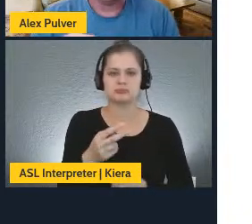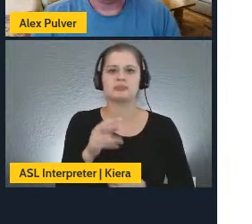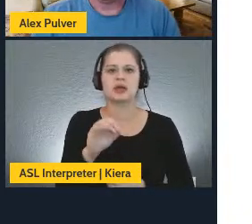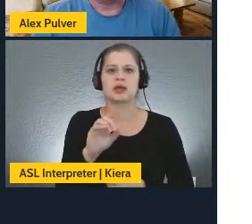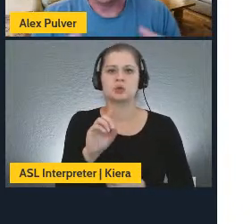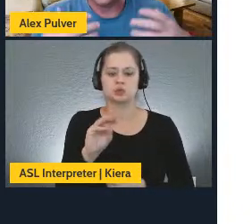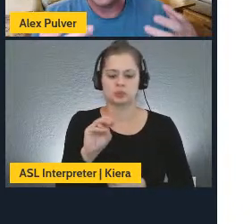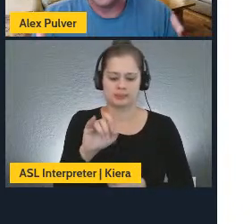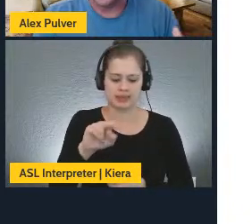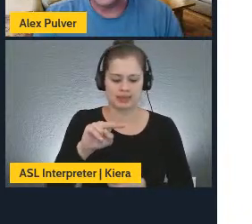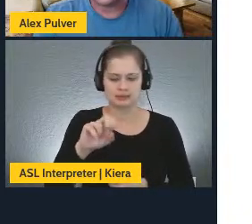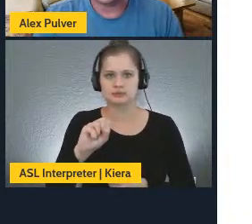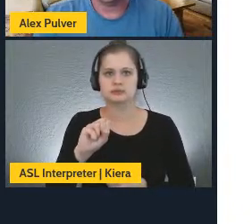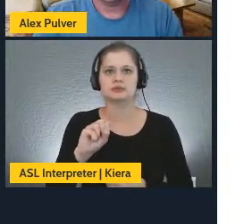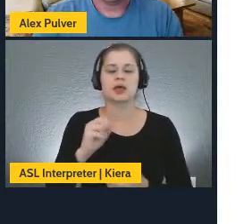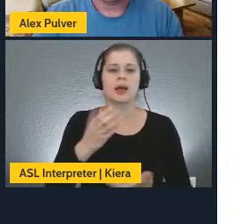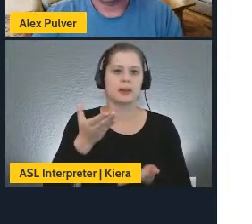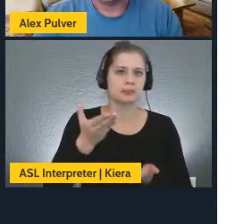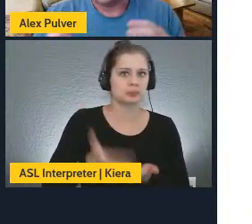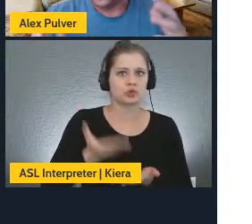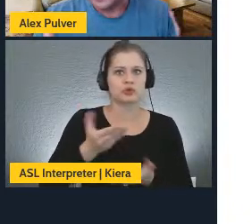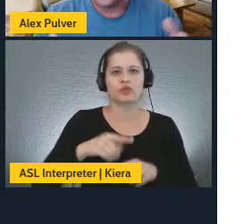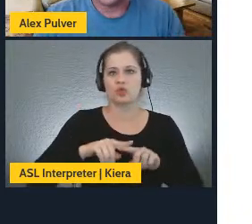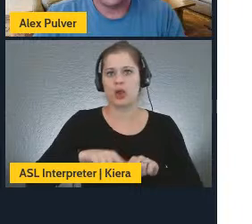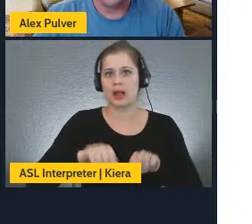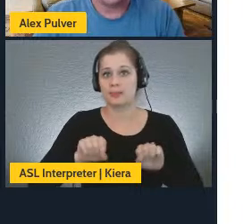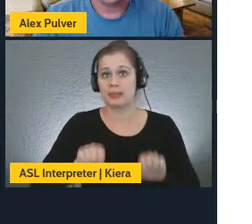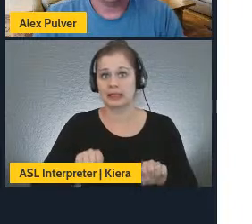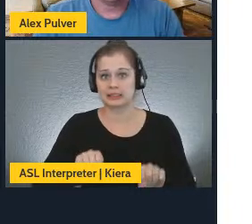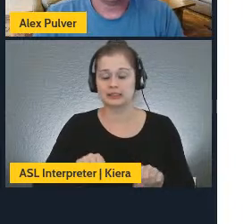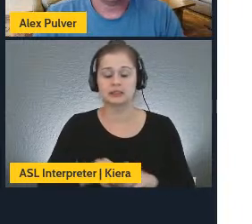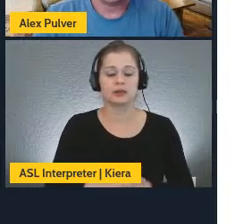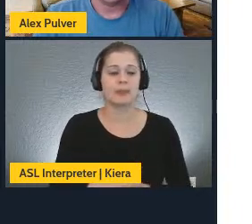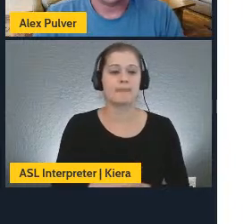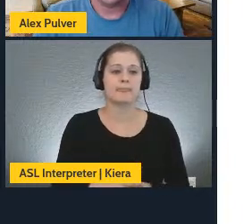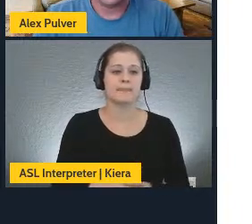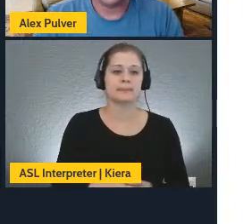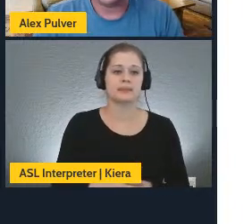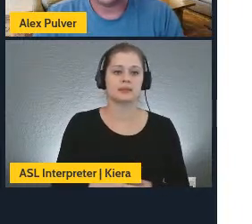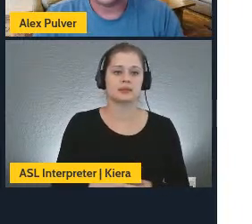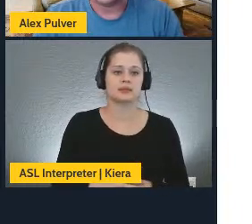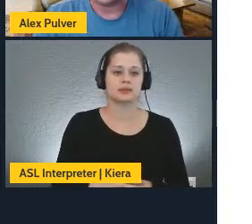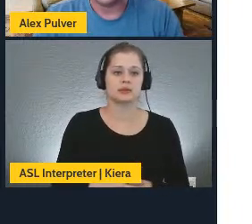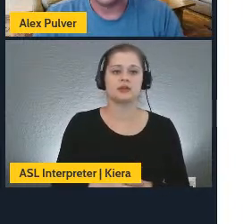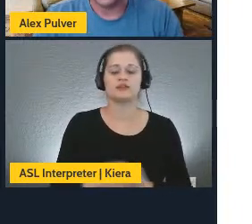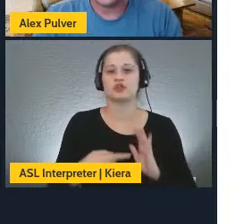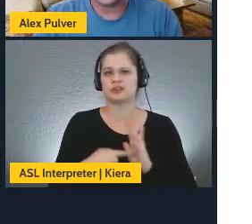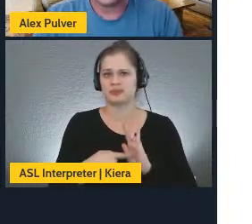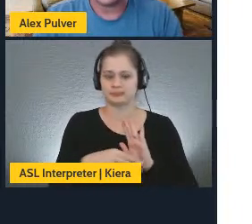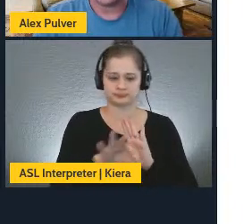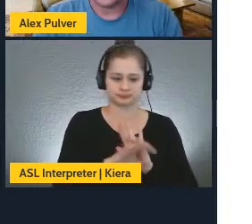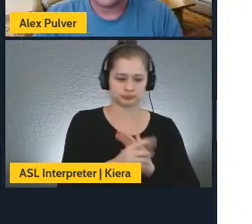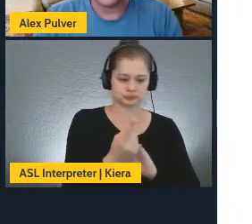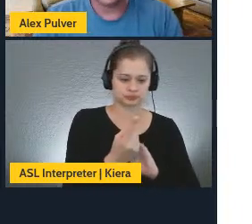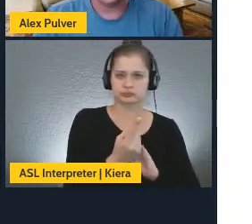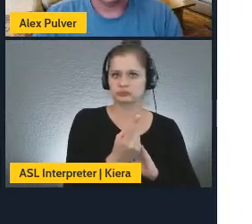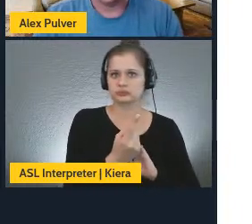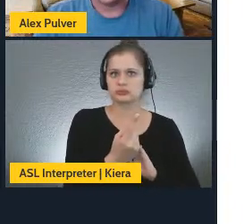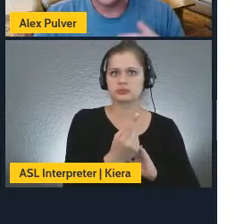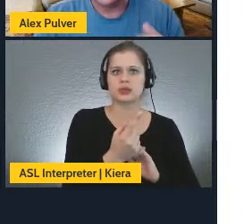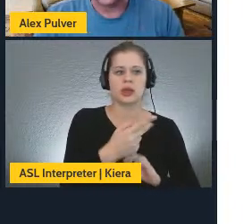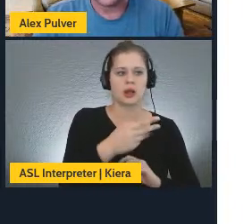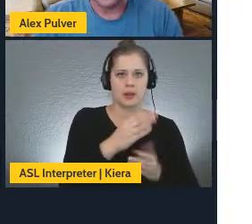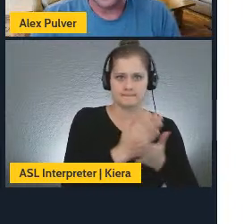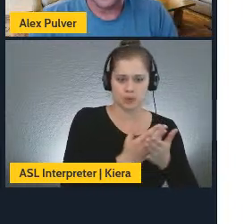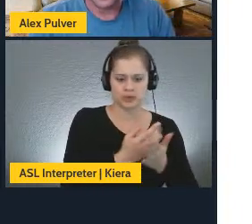teams, improve the reliability, for example, by picking a single repository for a single component in a single pipeline, and